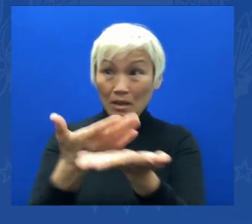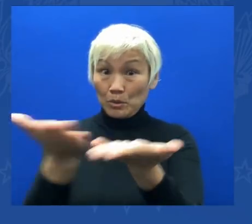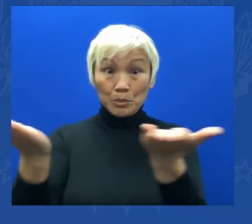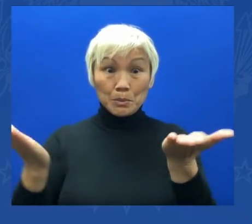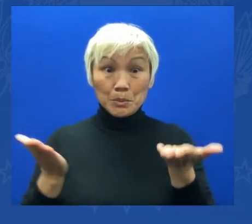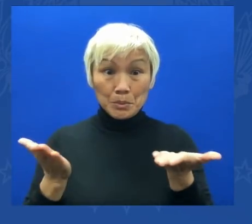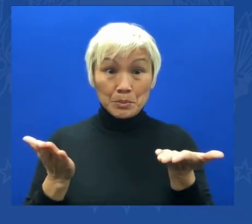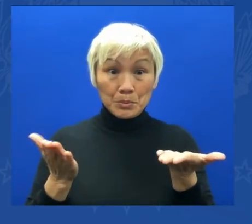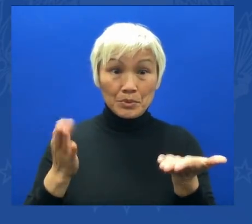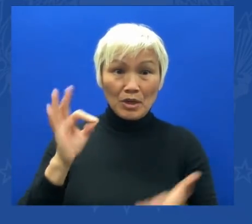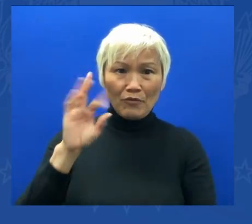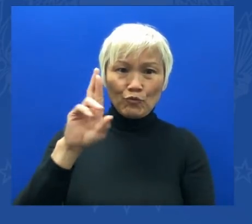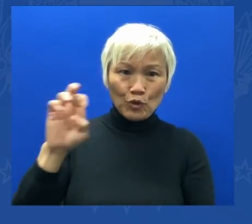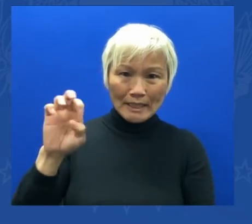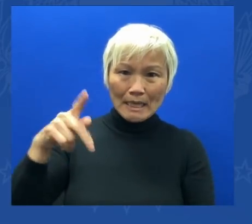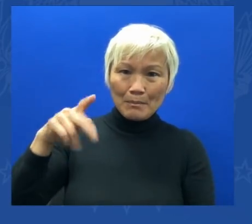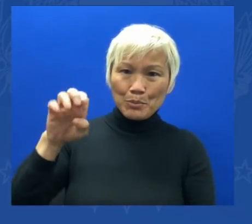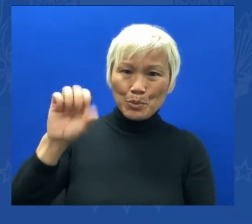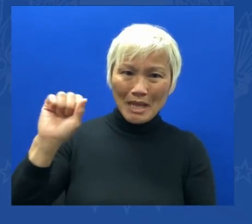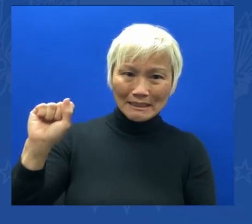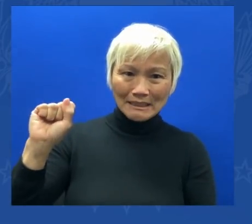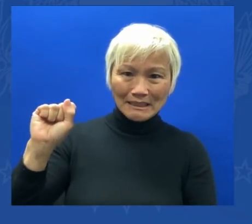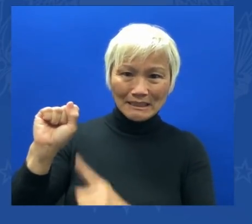really mean it.